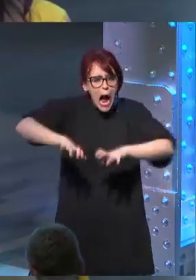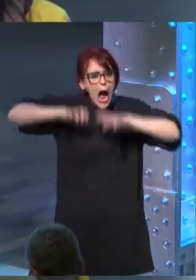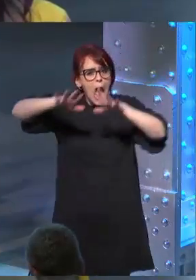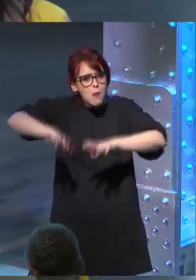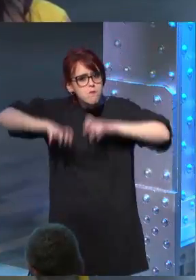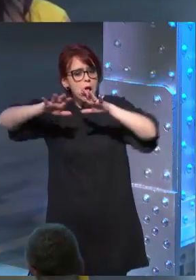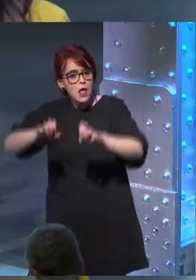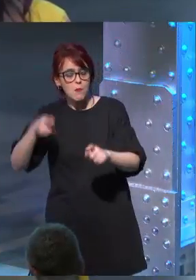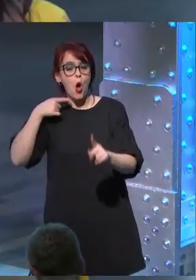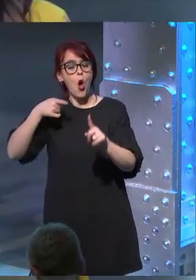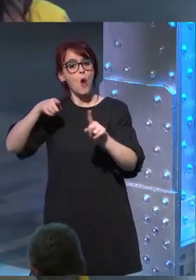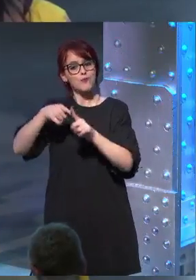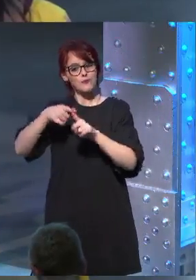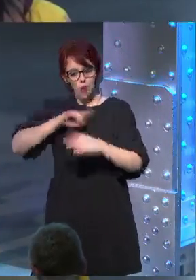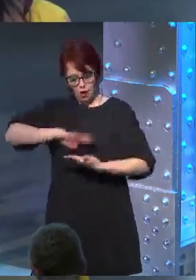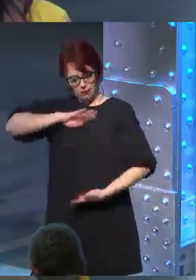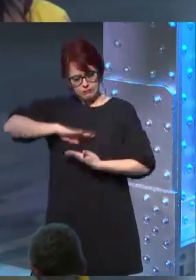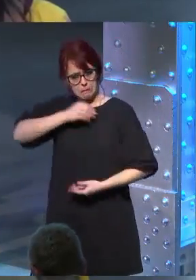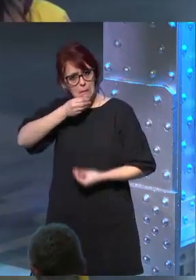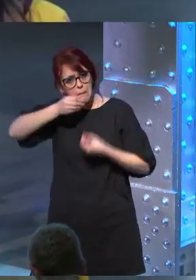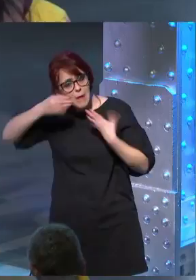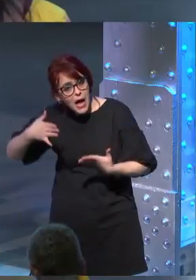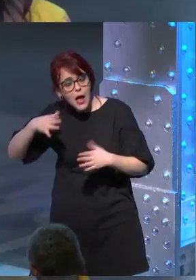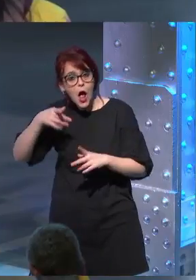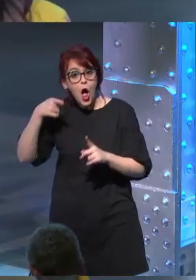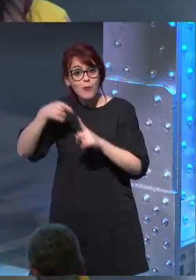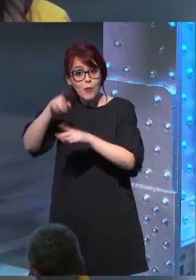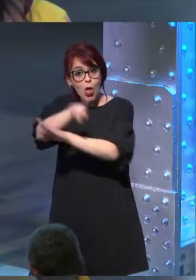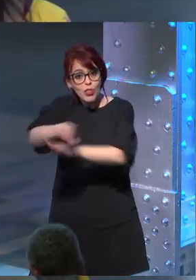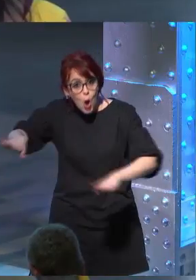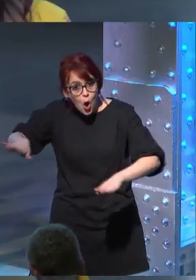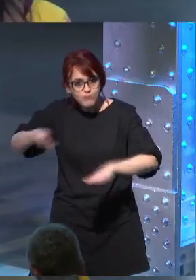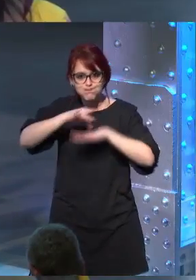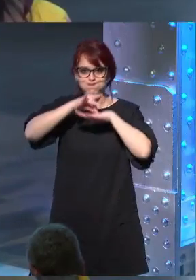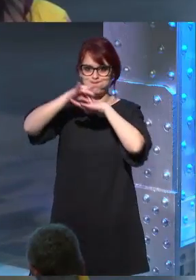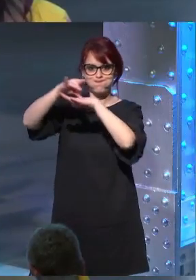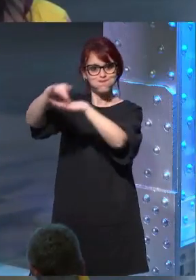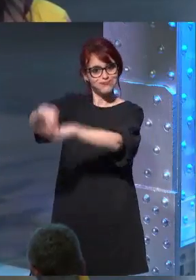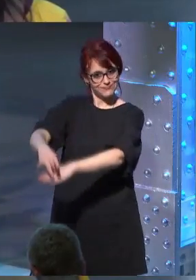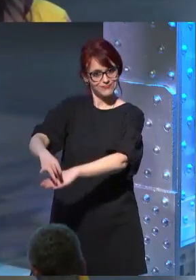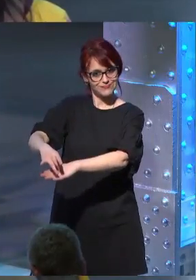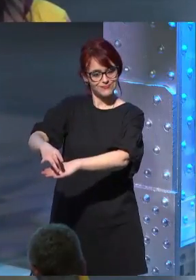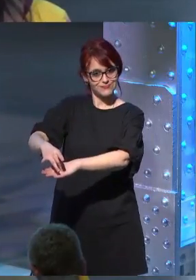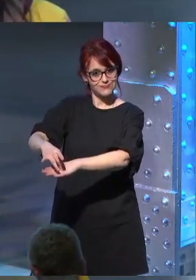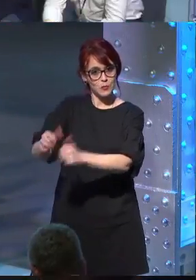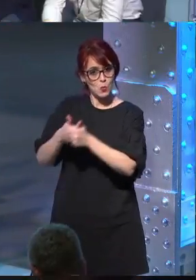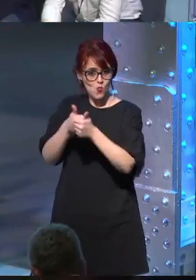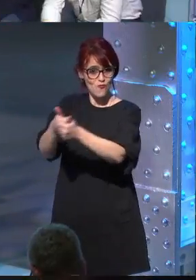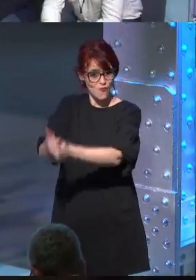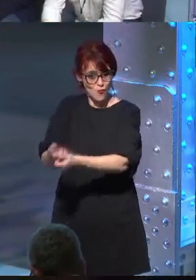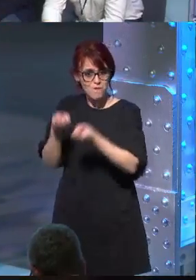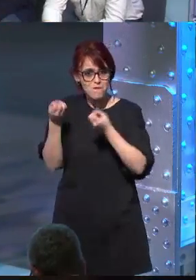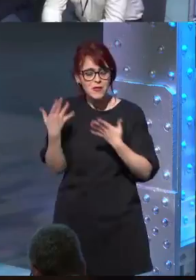need to be trained and learn about what's going on, and so that we can be able to guide the young